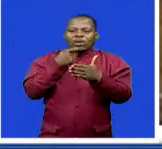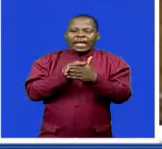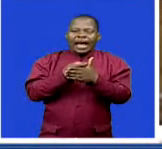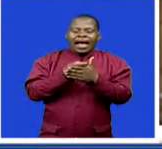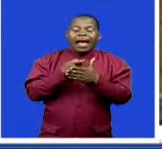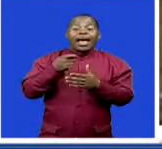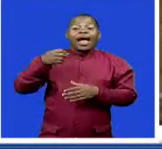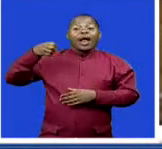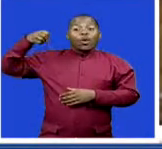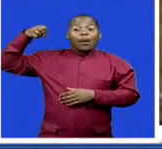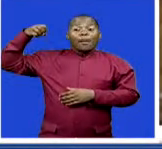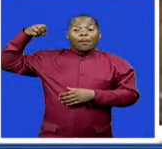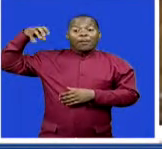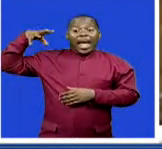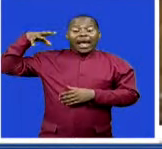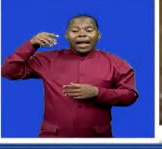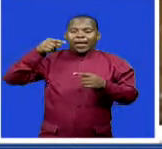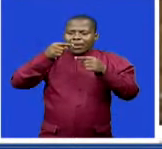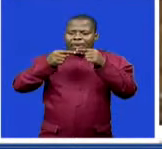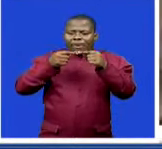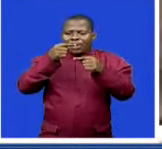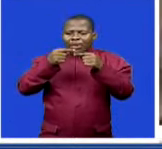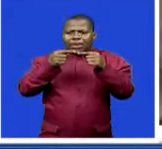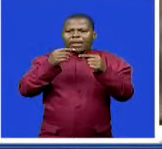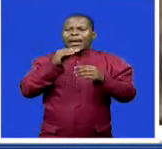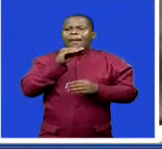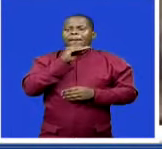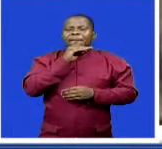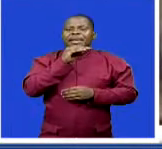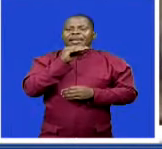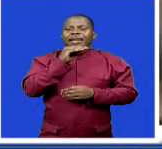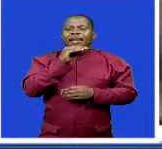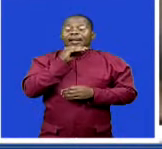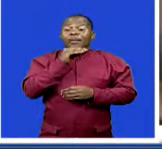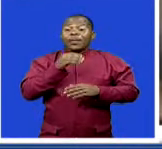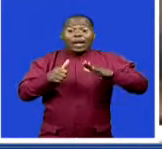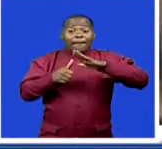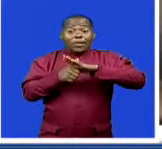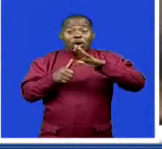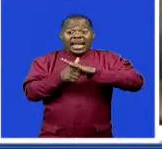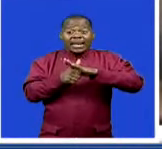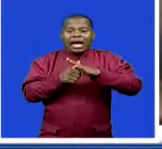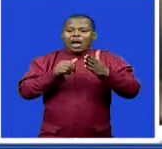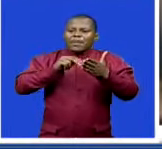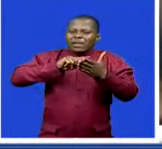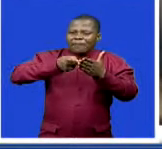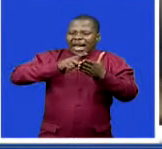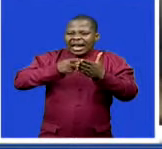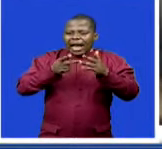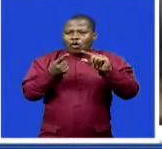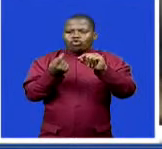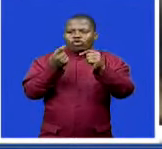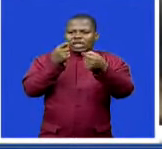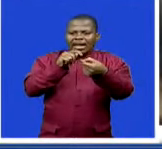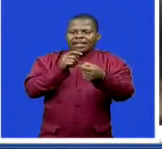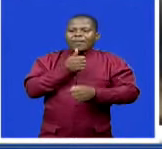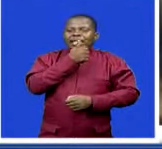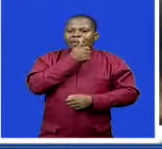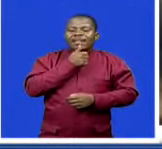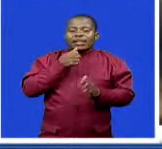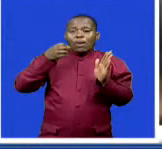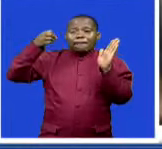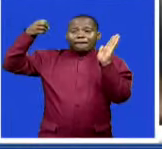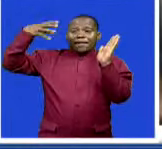has in the recent past explored ways of diversifying into solar energy, but such plans have been put on